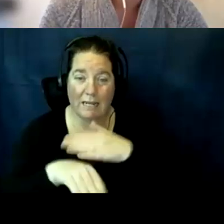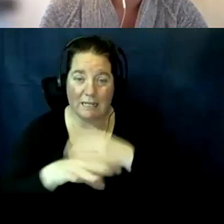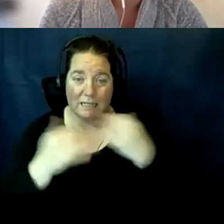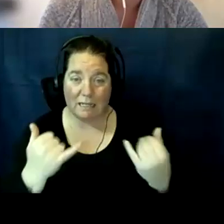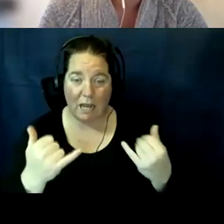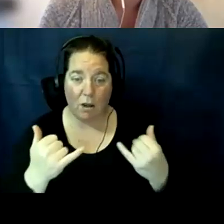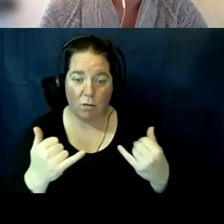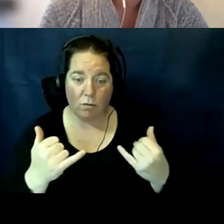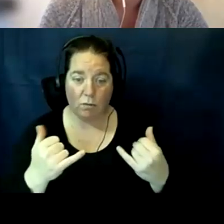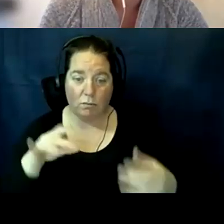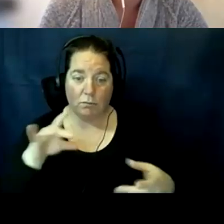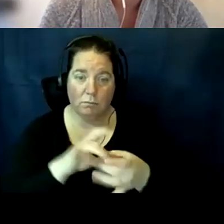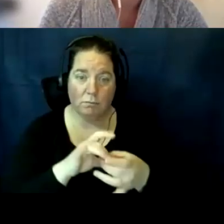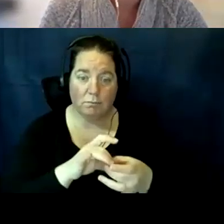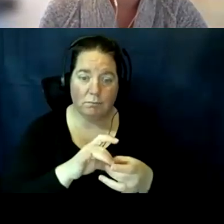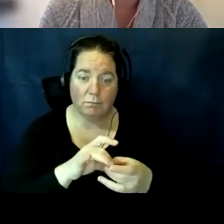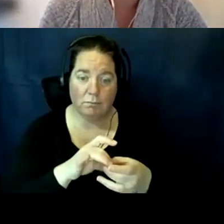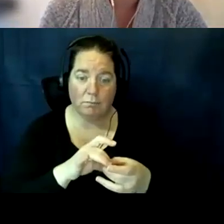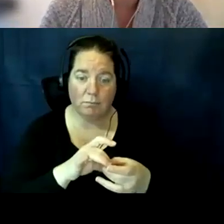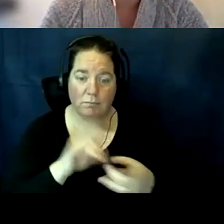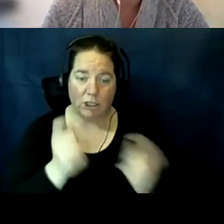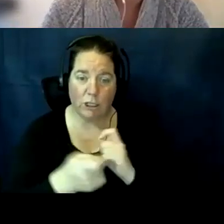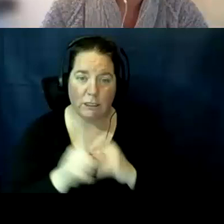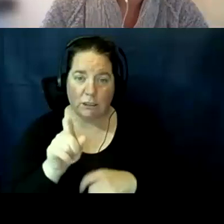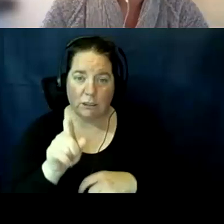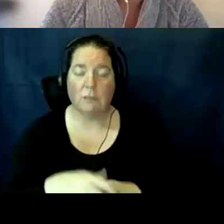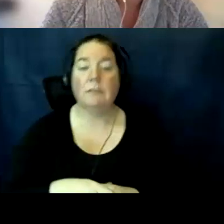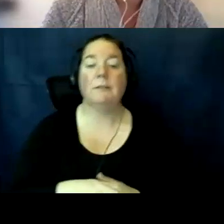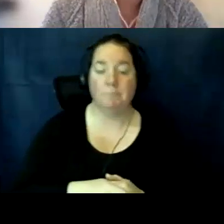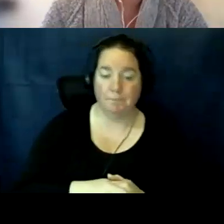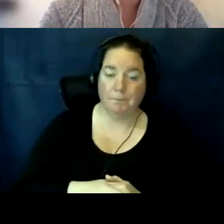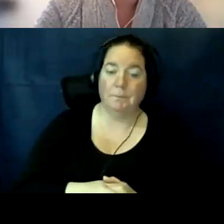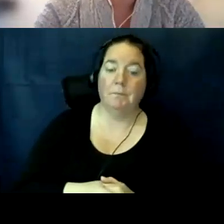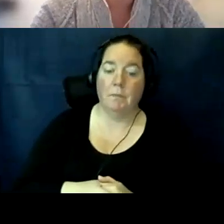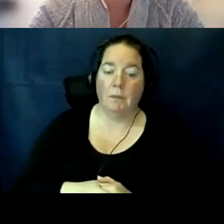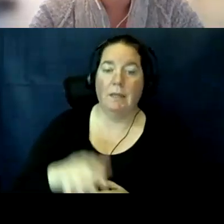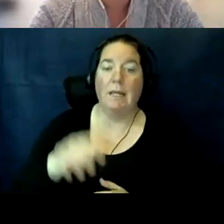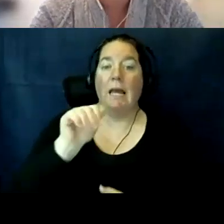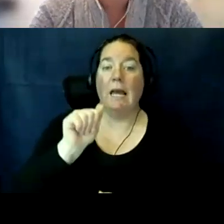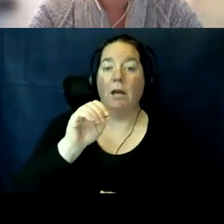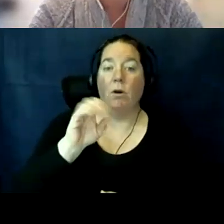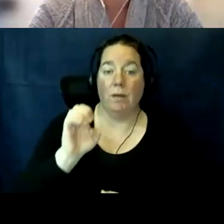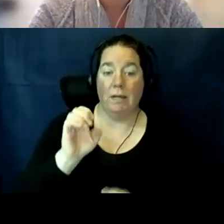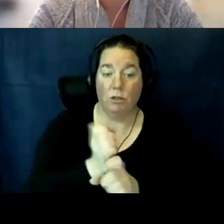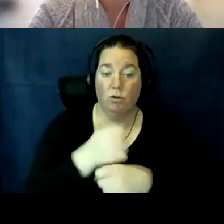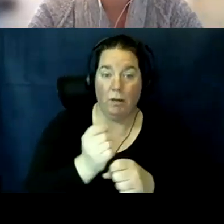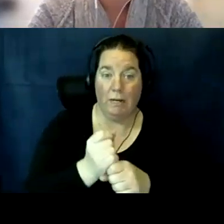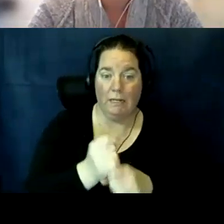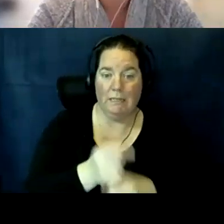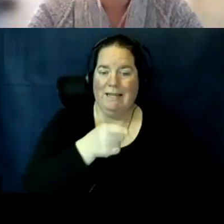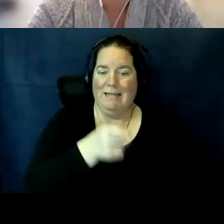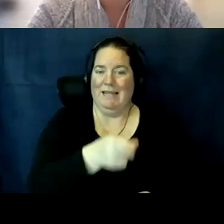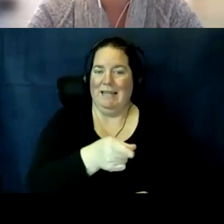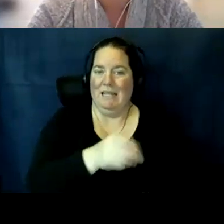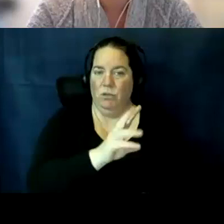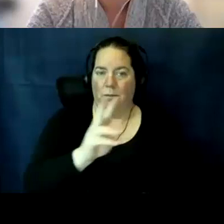website regarding that change? Yeah. So for what the AOE has created is going to be on this website that I just put in